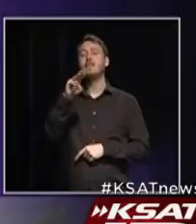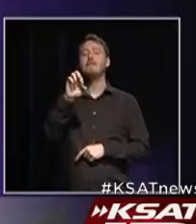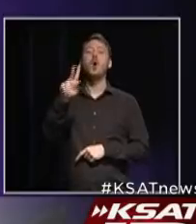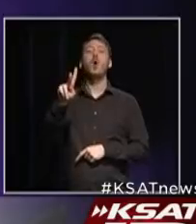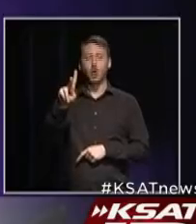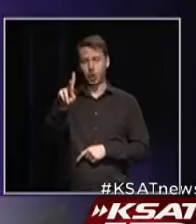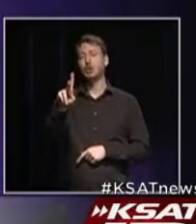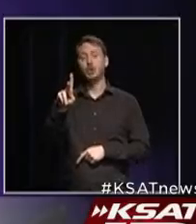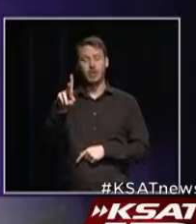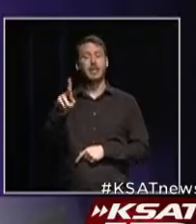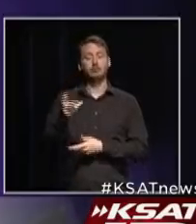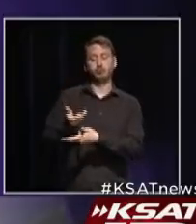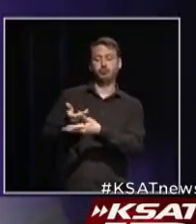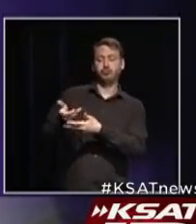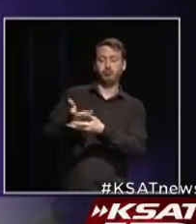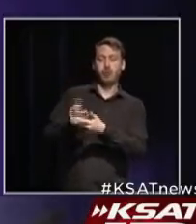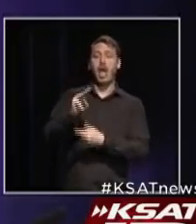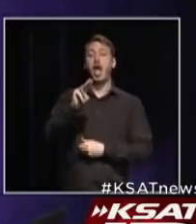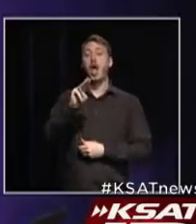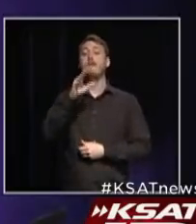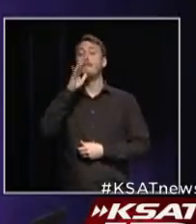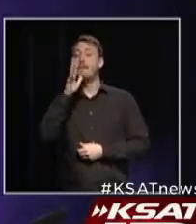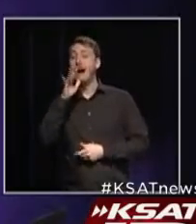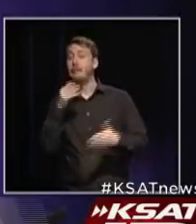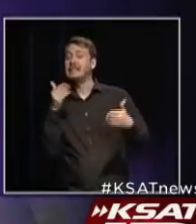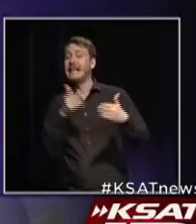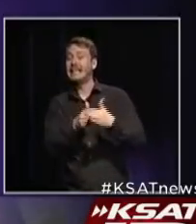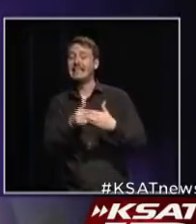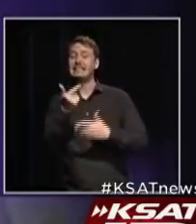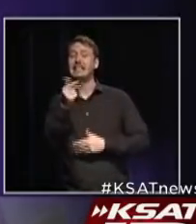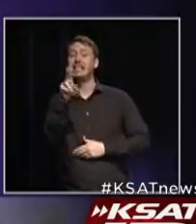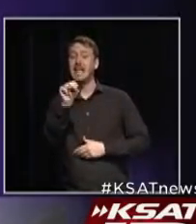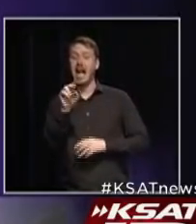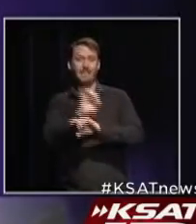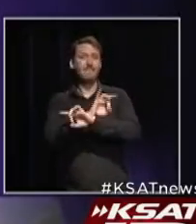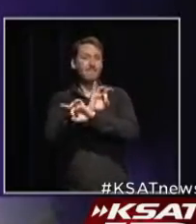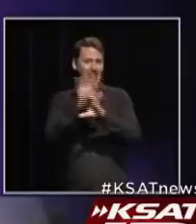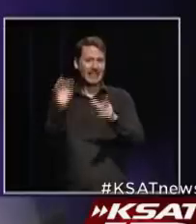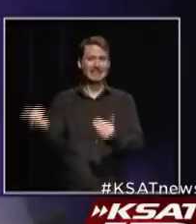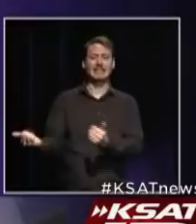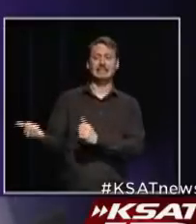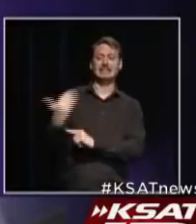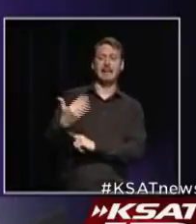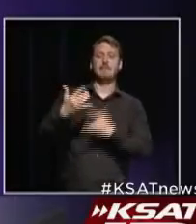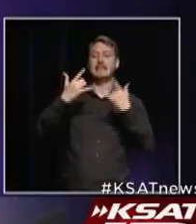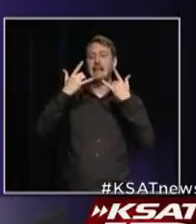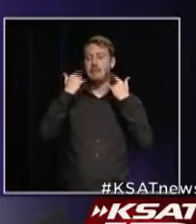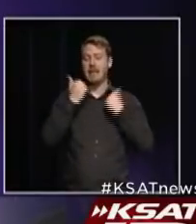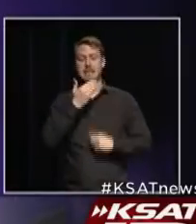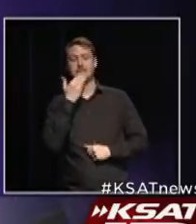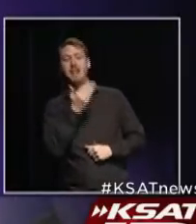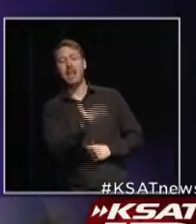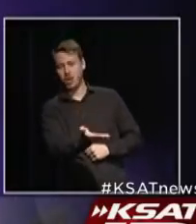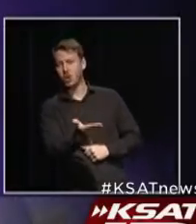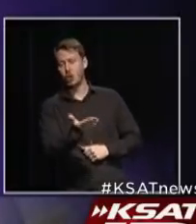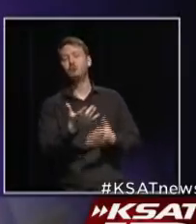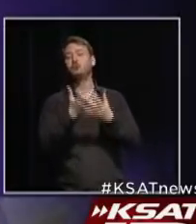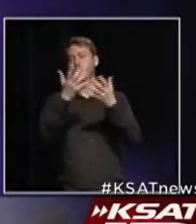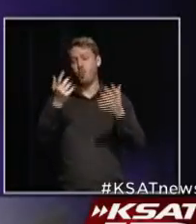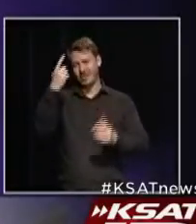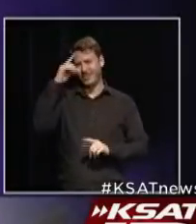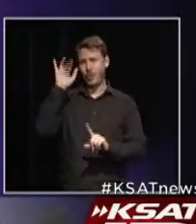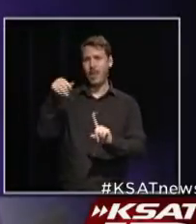her and Moms Against Gun Violence, and she sent me a mask, and I want to thank her very, very much for